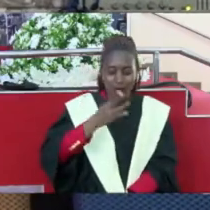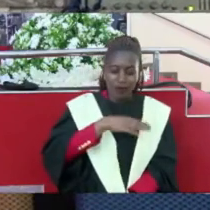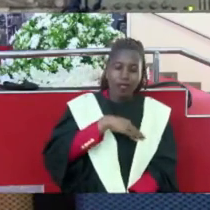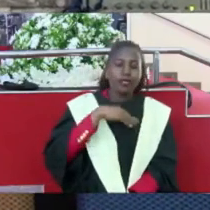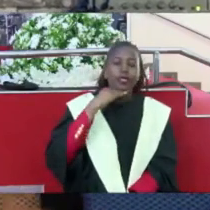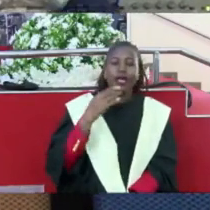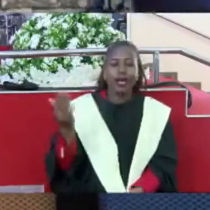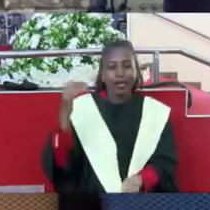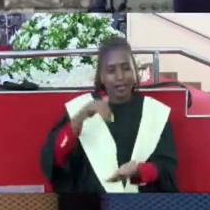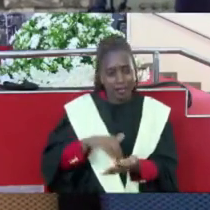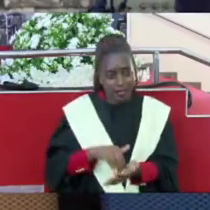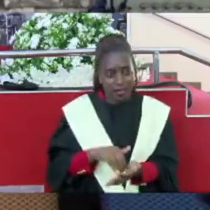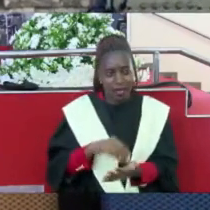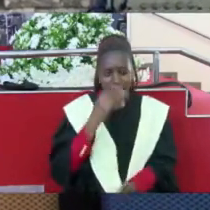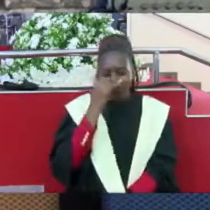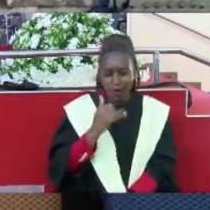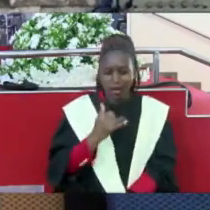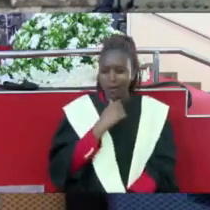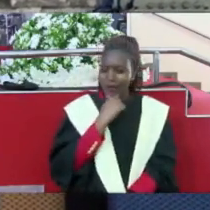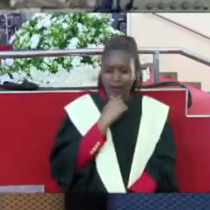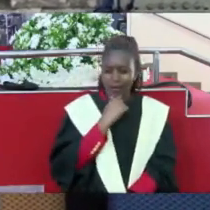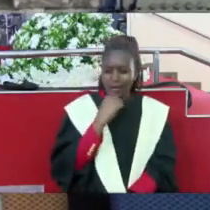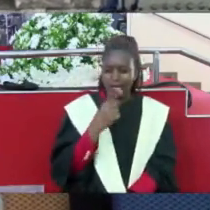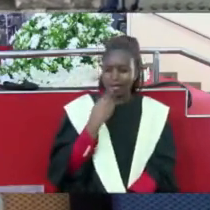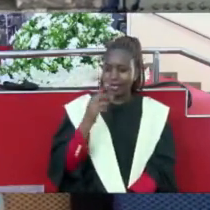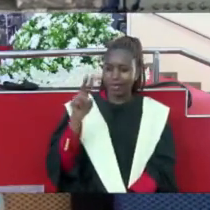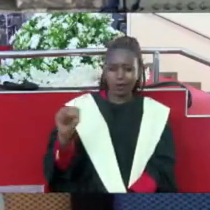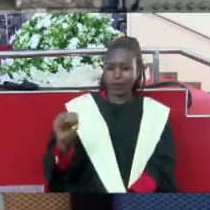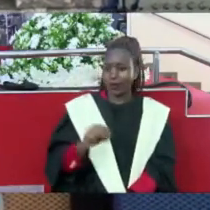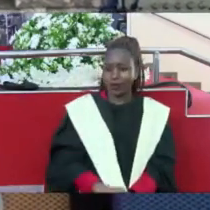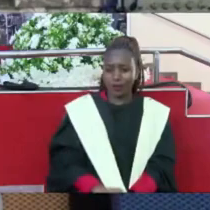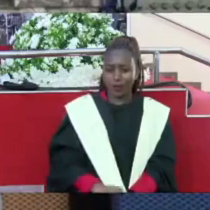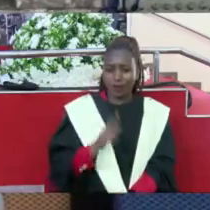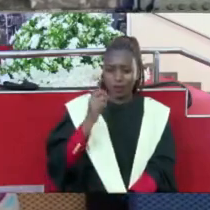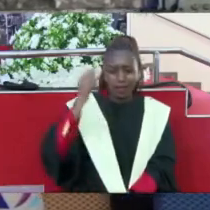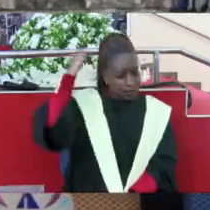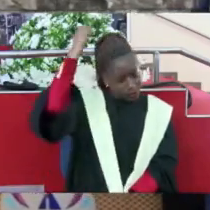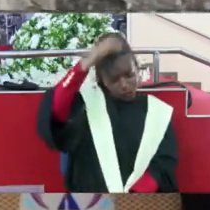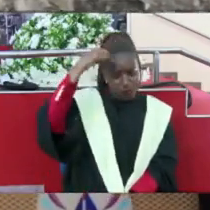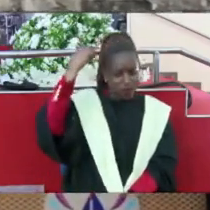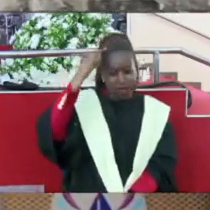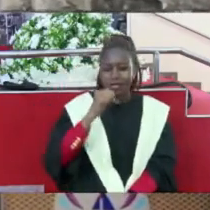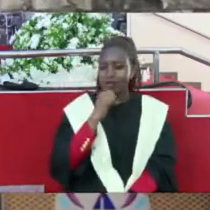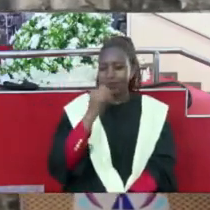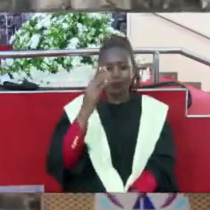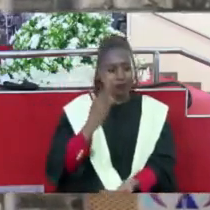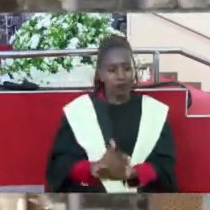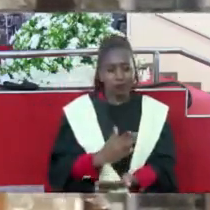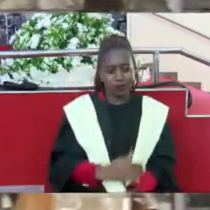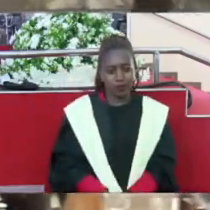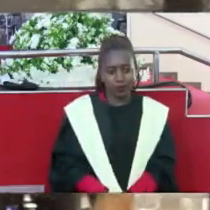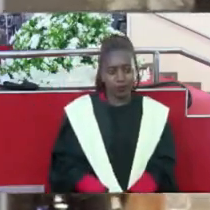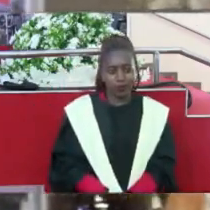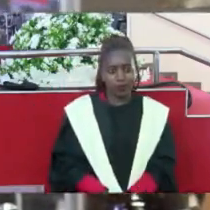Atasema hapana. He will say no. Hiyo kireba sio kireba ya kweli. That is not a true kilemba. But that's not the point. Mm-hmm. The point that